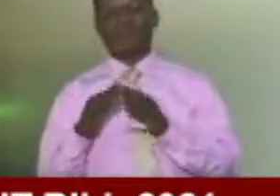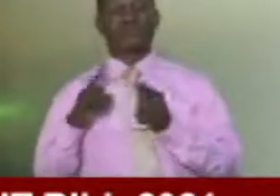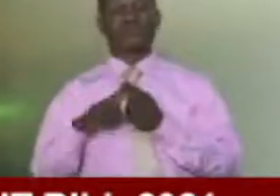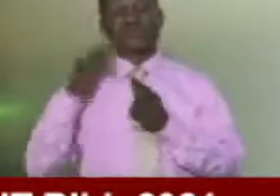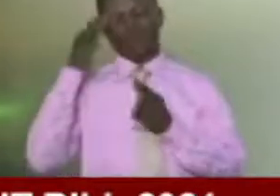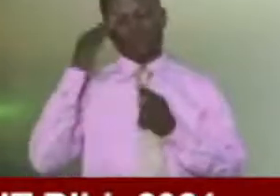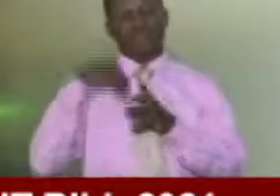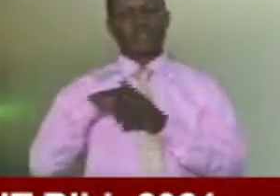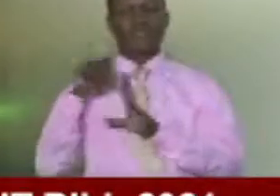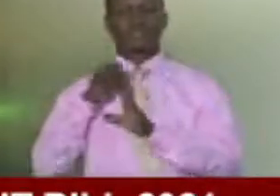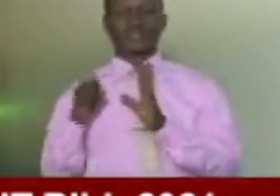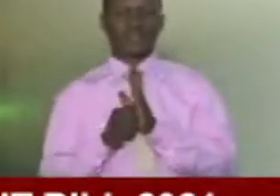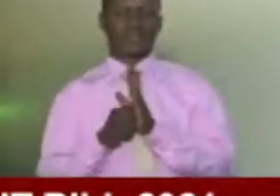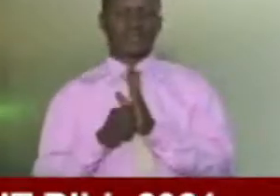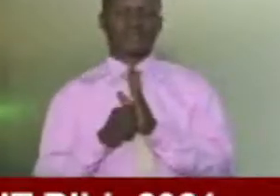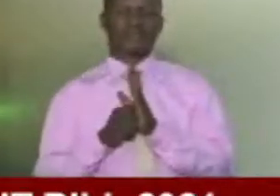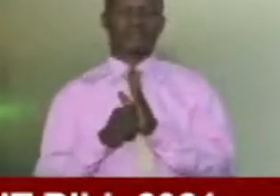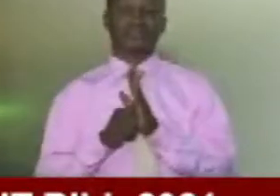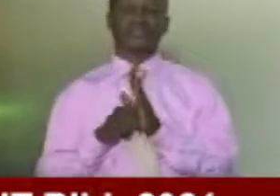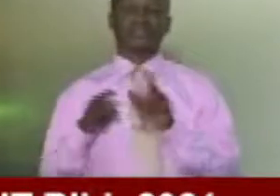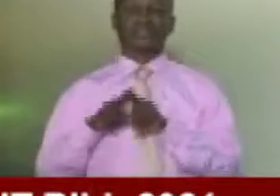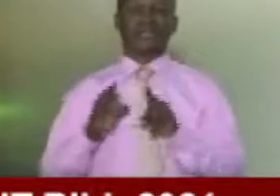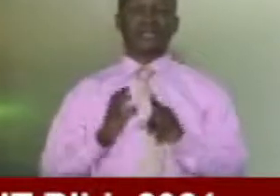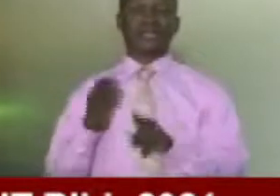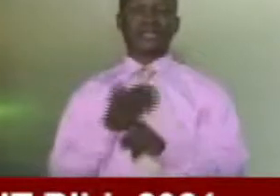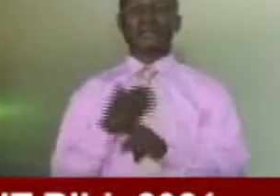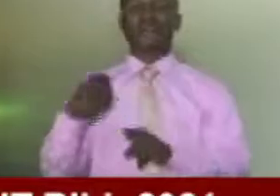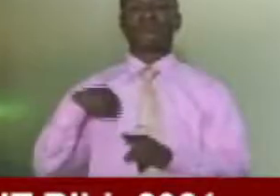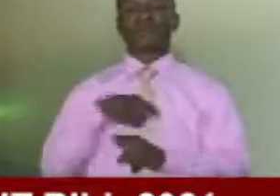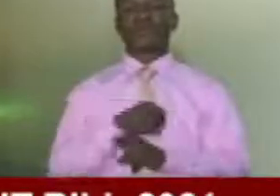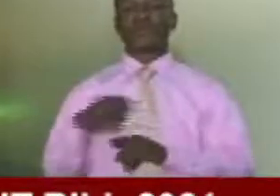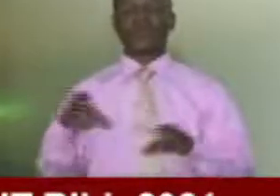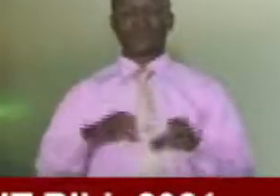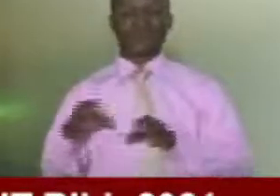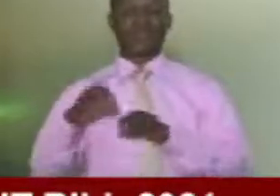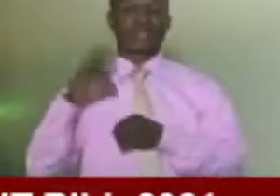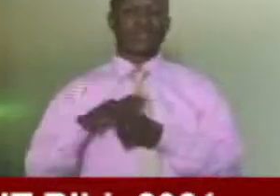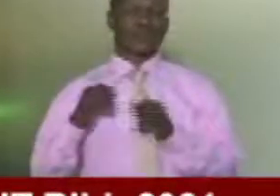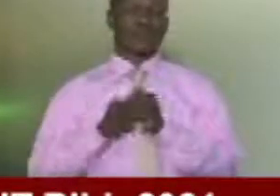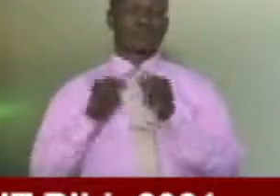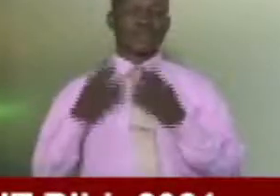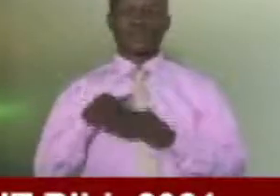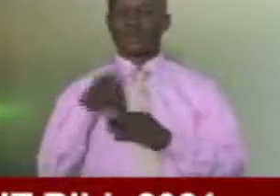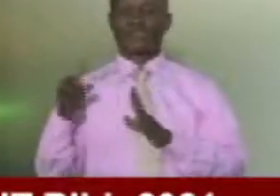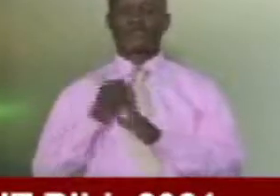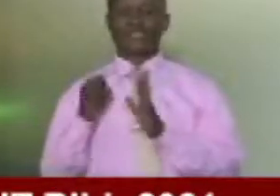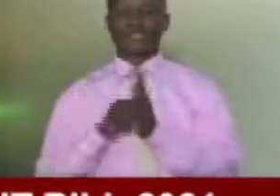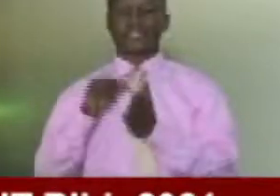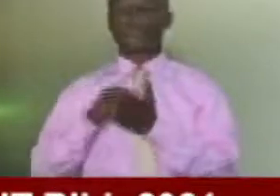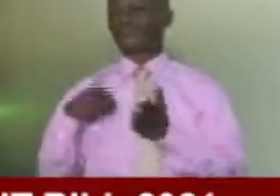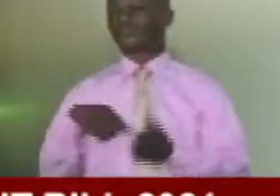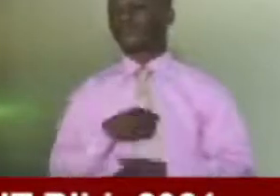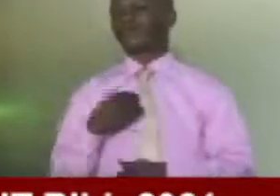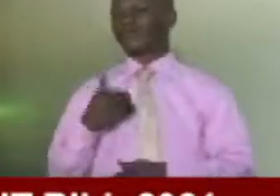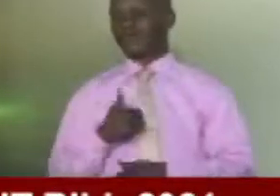the state of Niger, they actually conducted direct. And so many other states that we have under APC